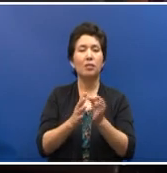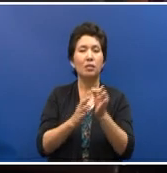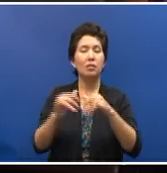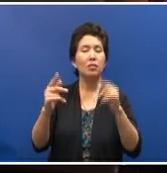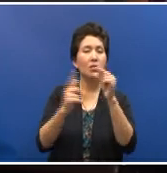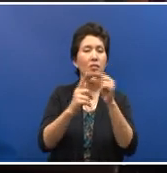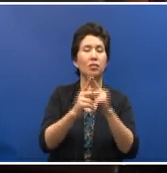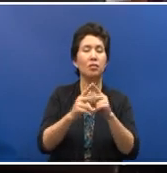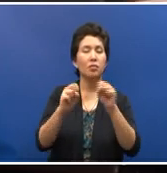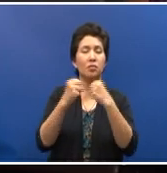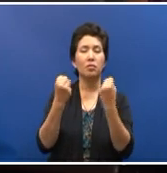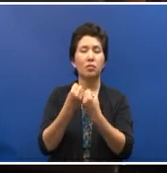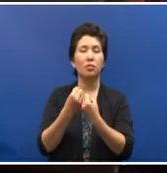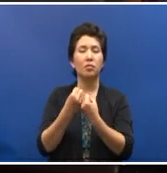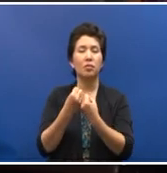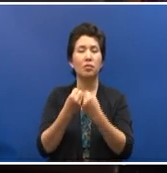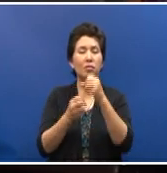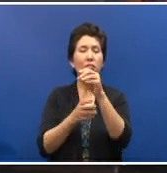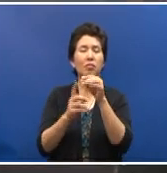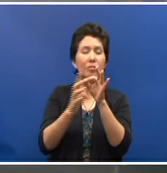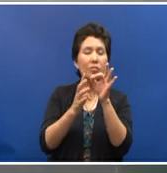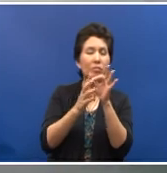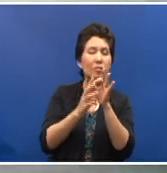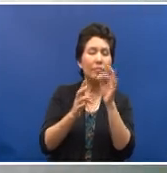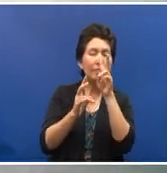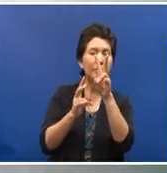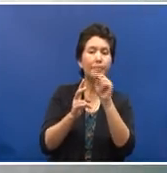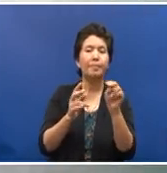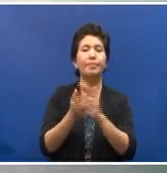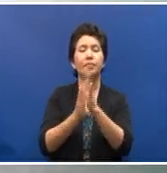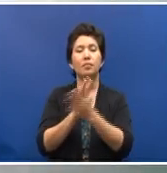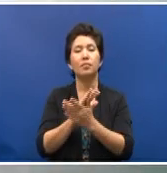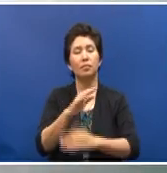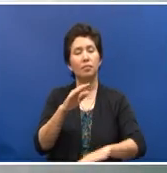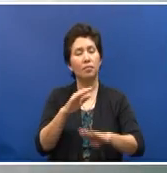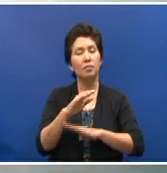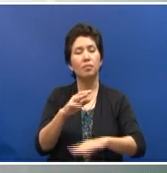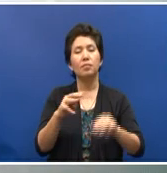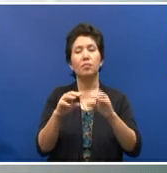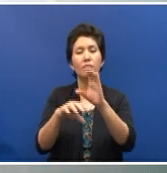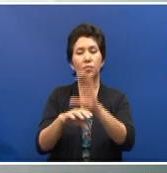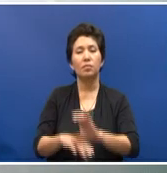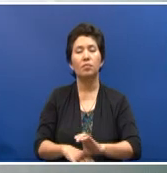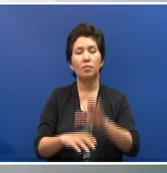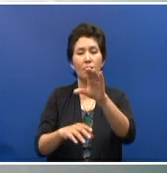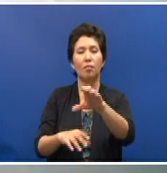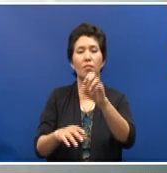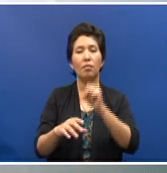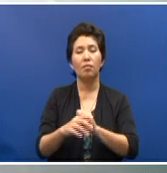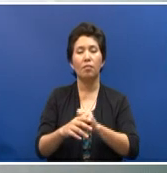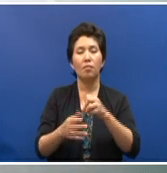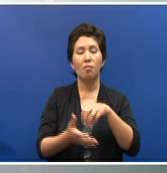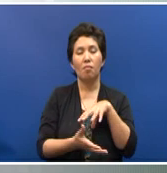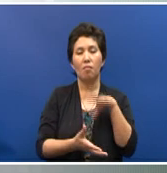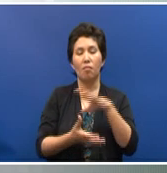characteristics of the social inequalities. Okay, so basically, culturally speaking, wealth takes on various forms